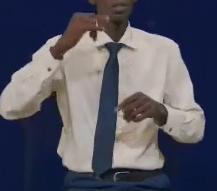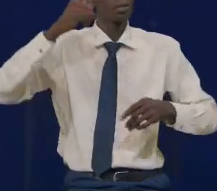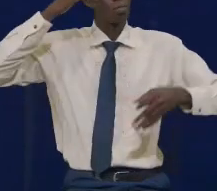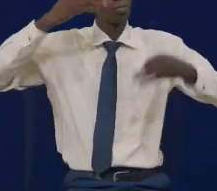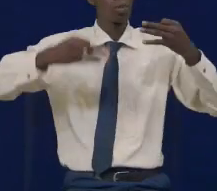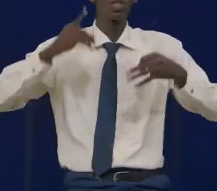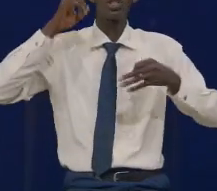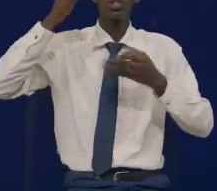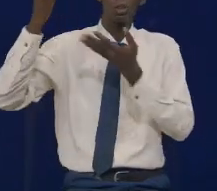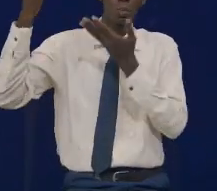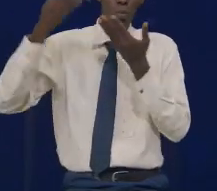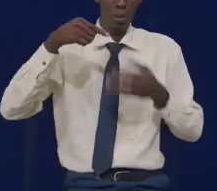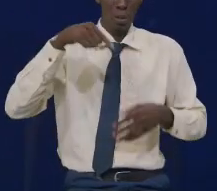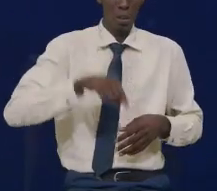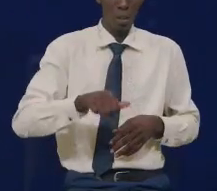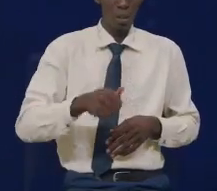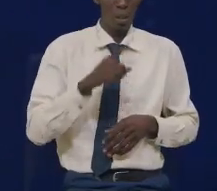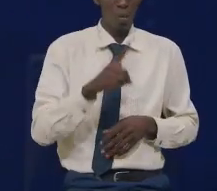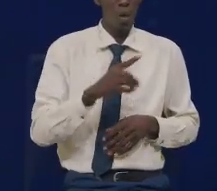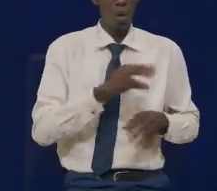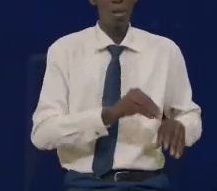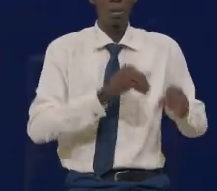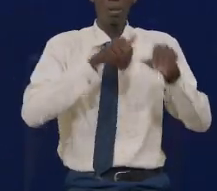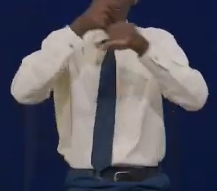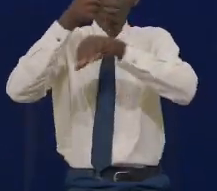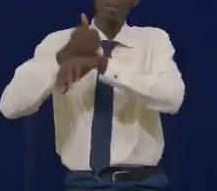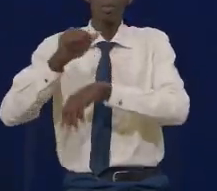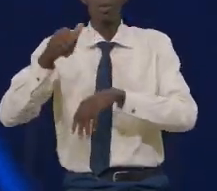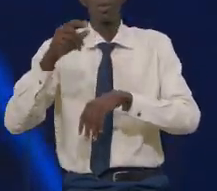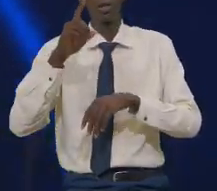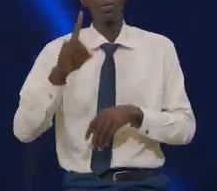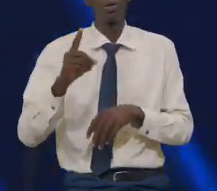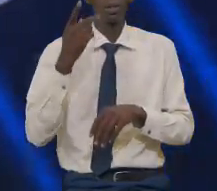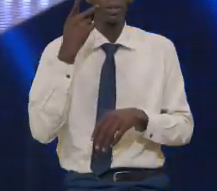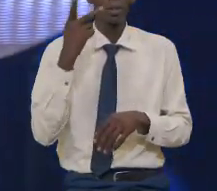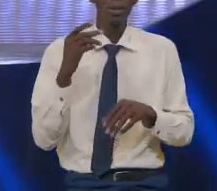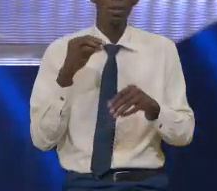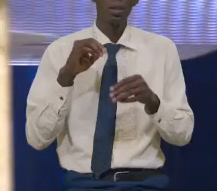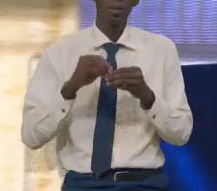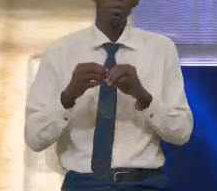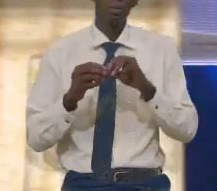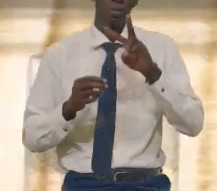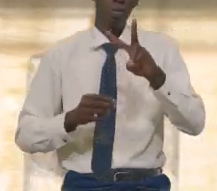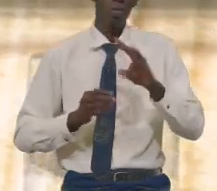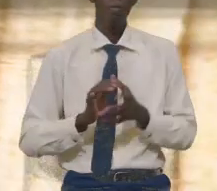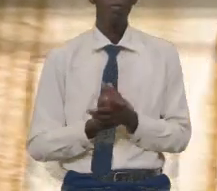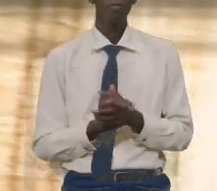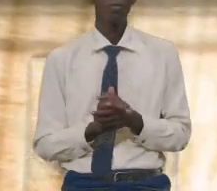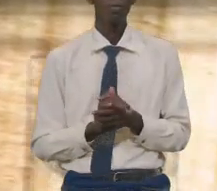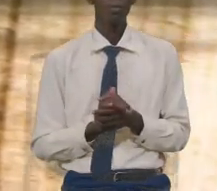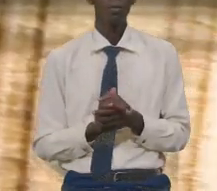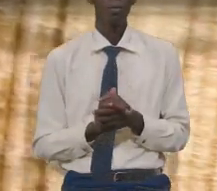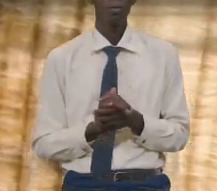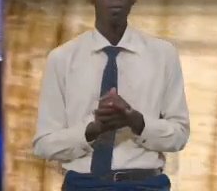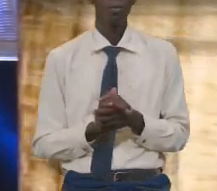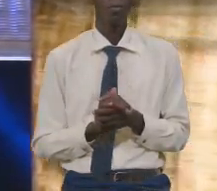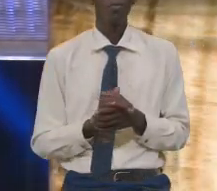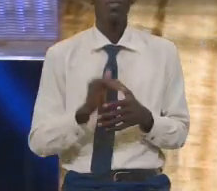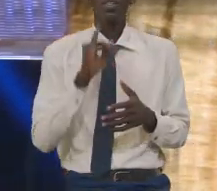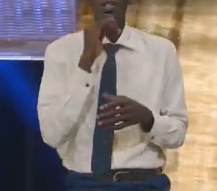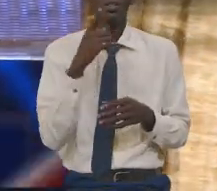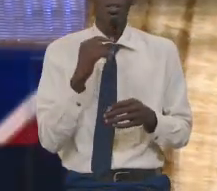and setteth up another. We're looking at point number two here. Number two is the